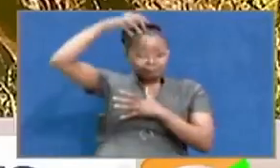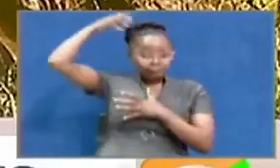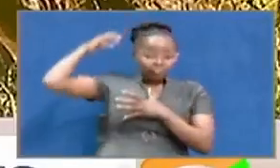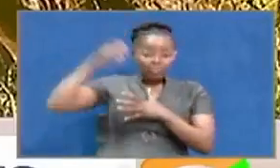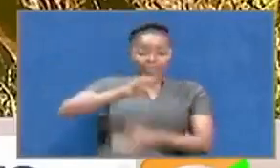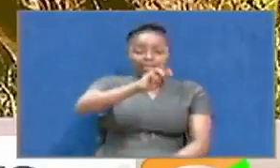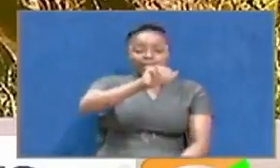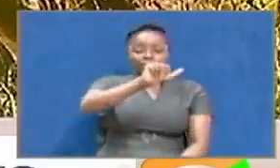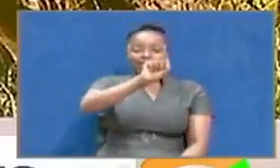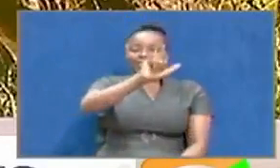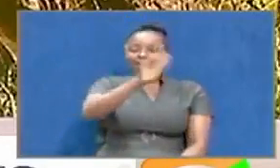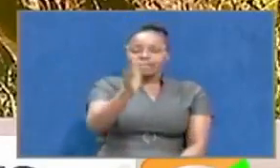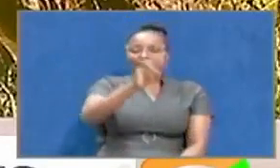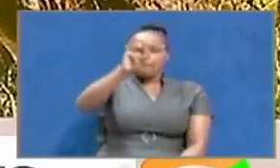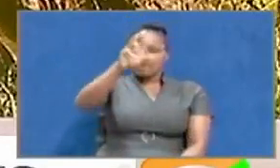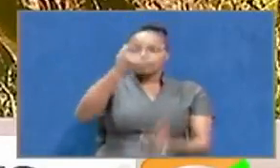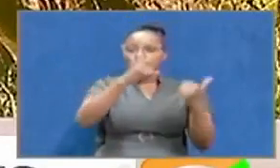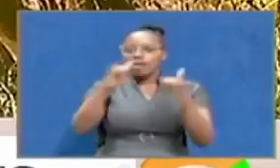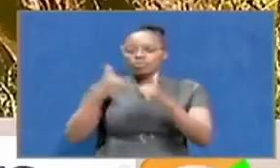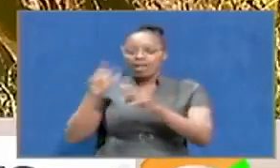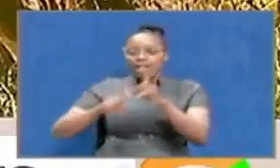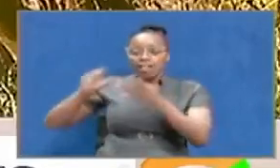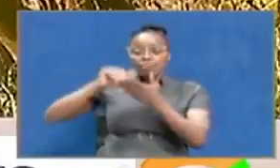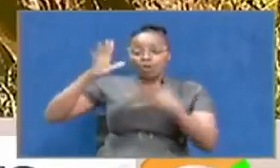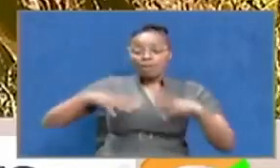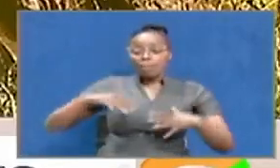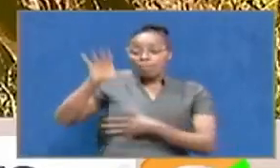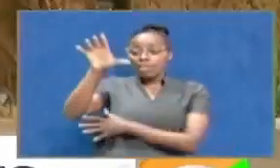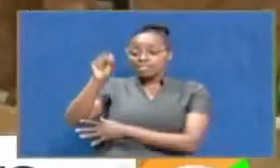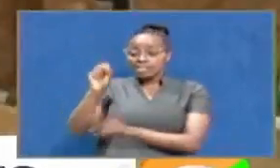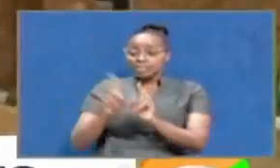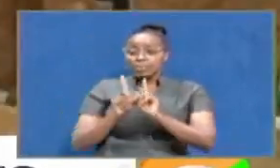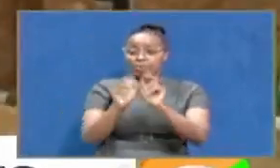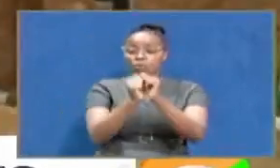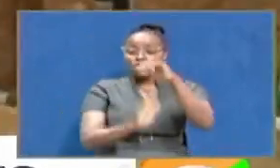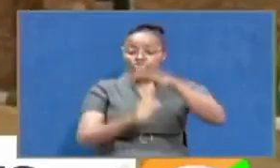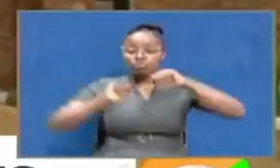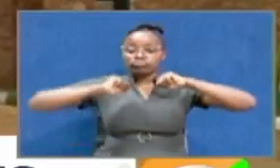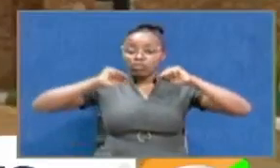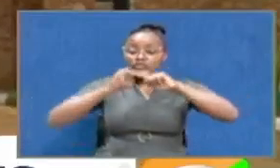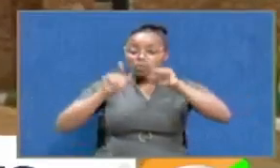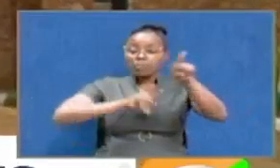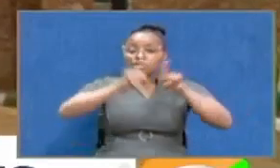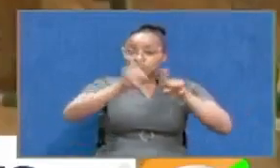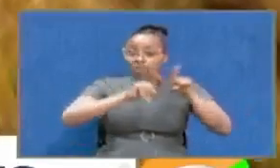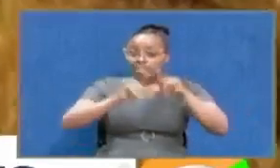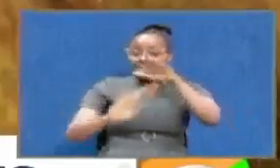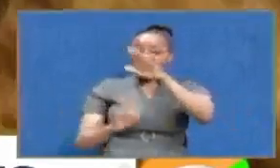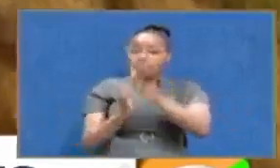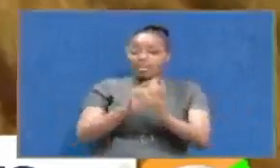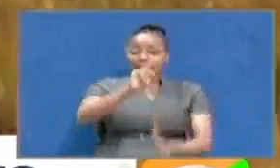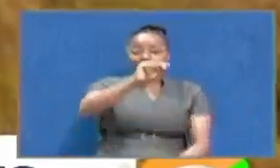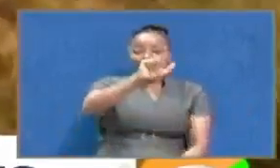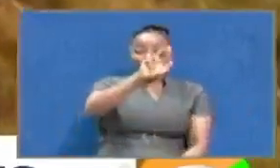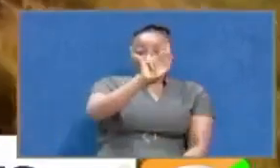Mara Game Reserve in a bid to raise their numbers. Balala, who was accompanied by top officials from the Tourism Ministry and Narok